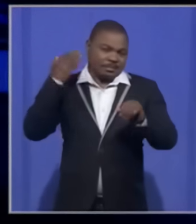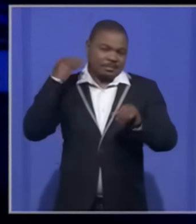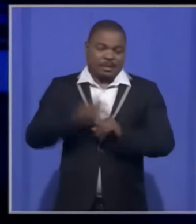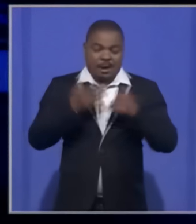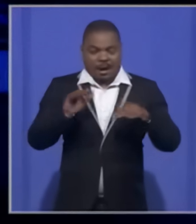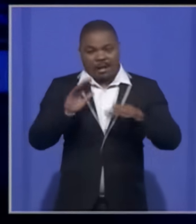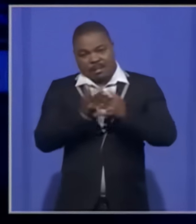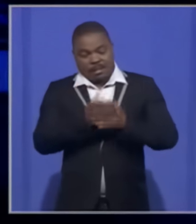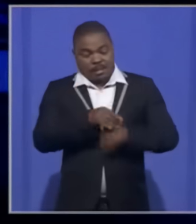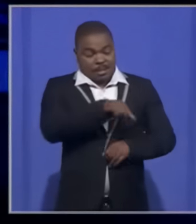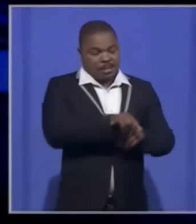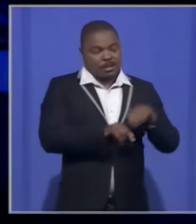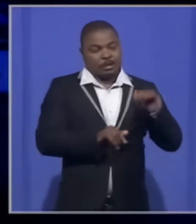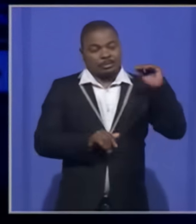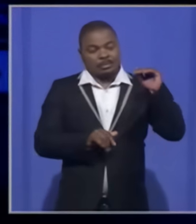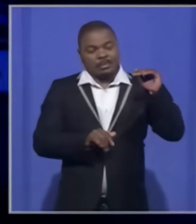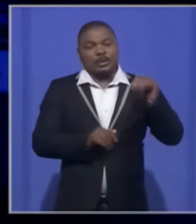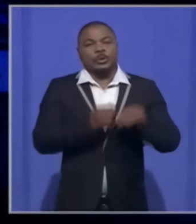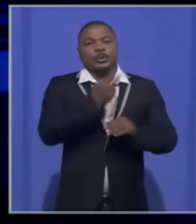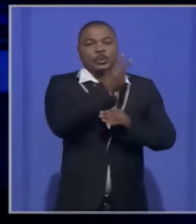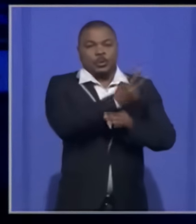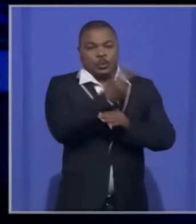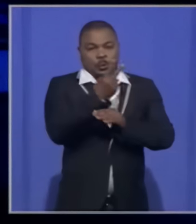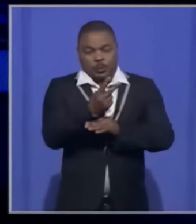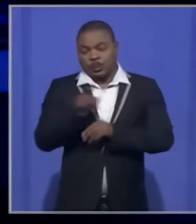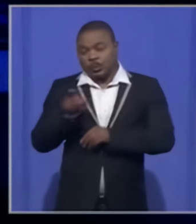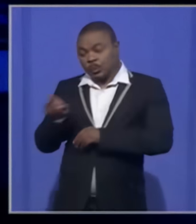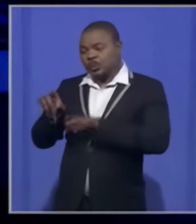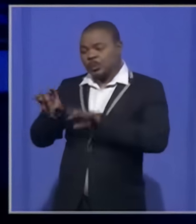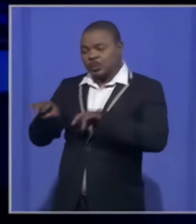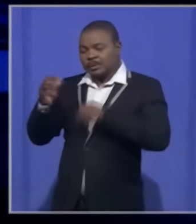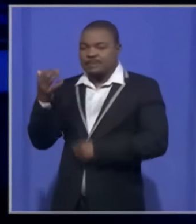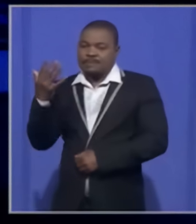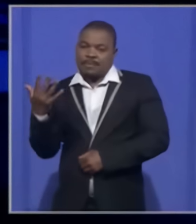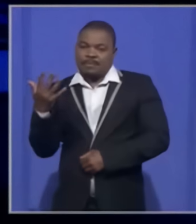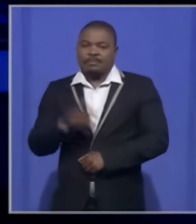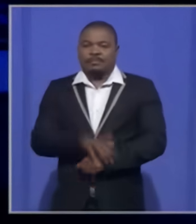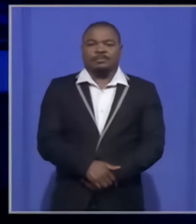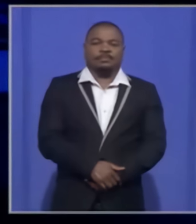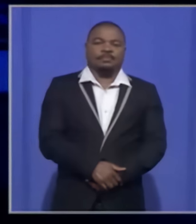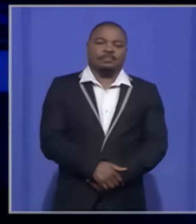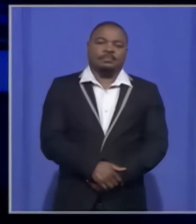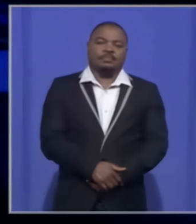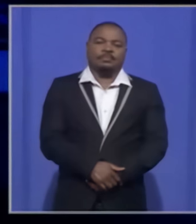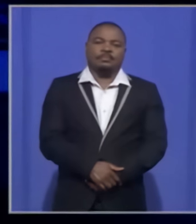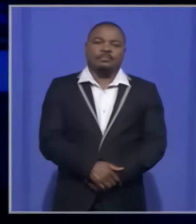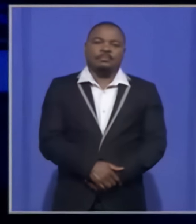kgefetsong di-Springboks di itlhomme pele ka dintlha tse 22 ho tse 5.